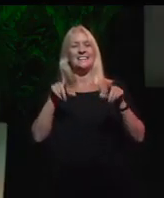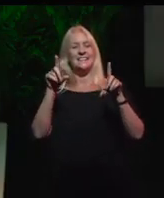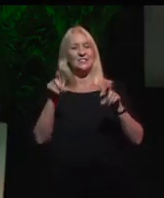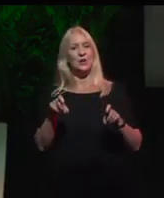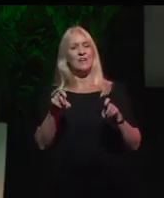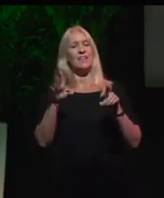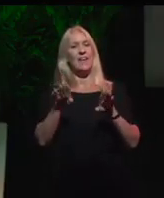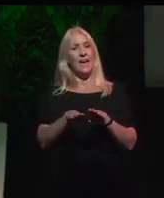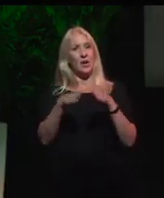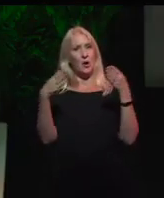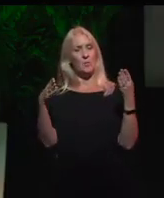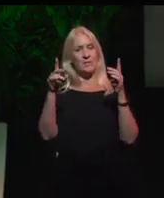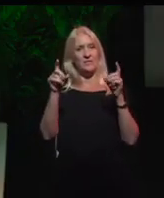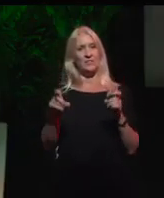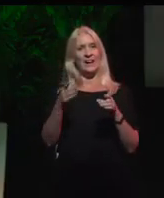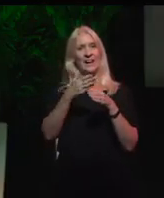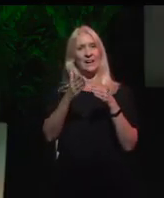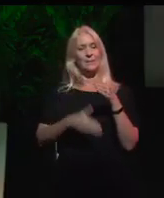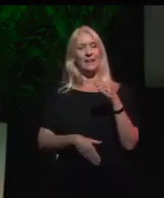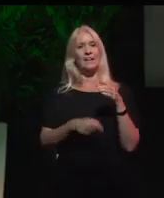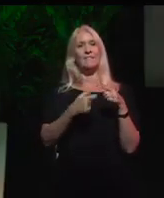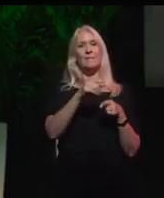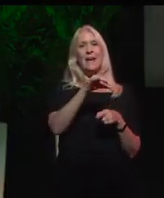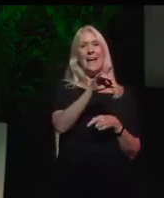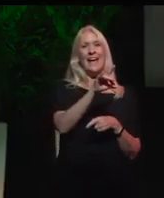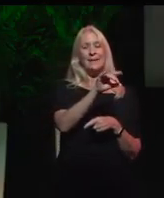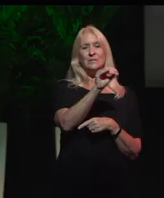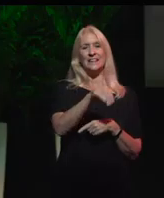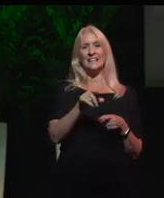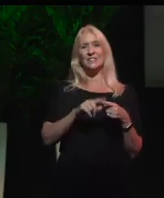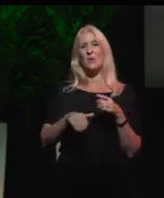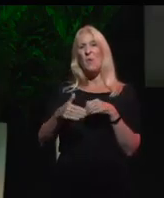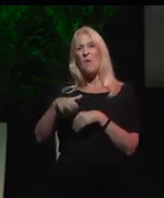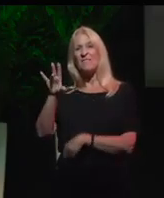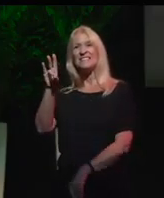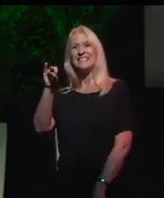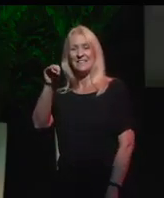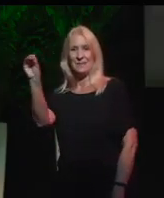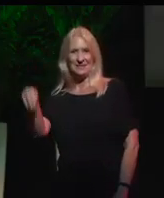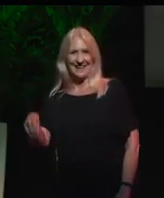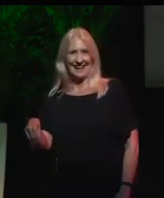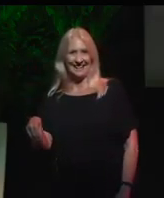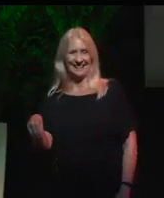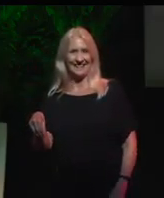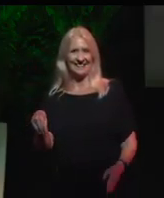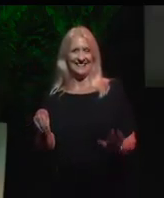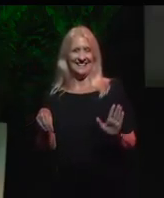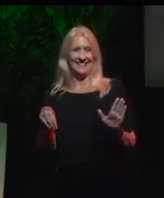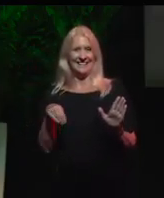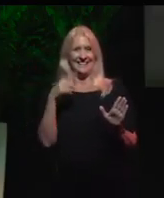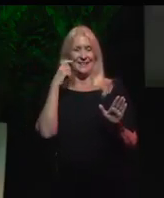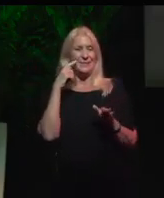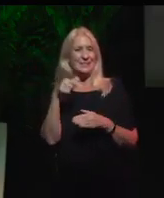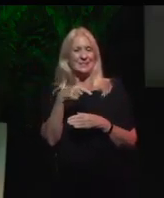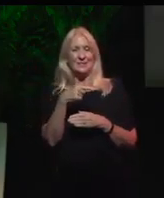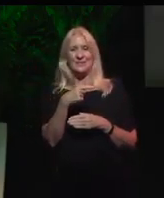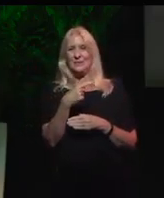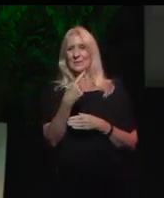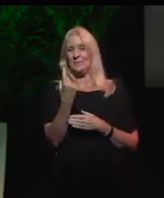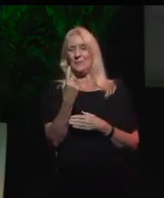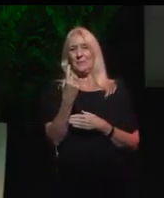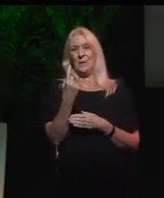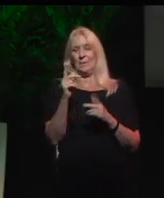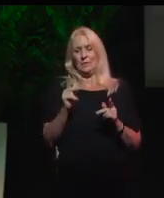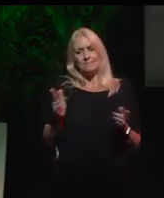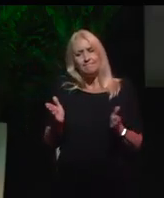opened and completed from 8% to over 70%. And that's due to the fact that at least one person, a student new at their institution, nudged